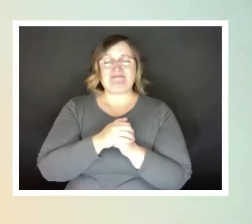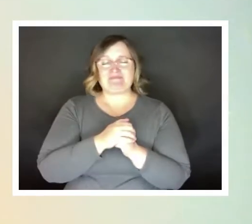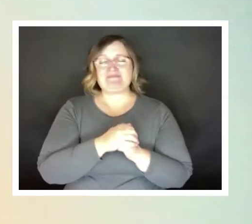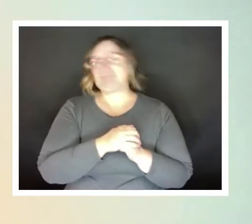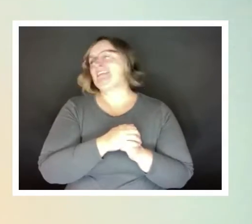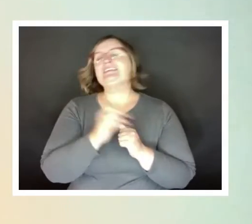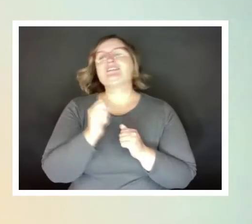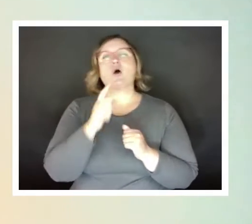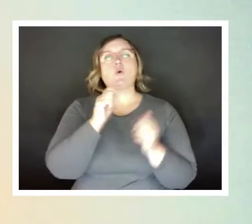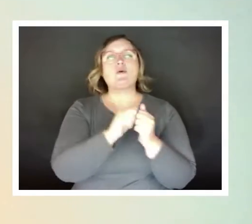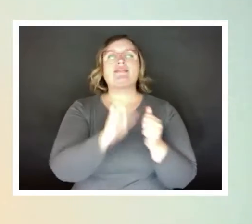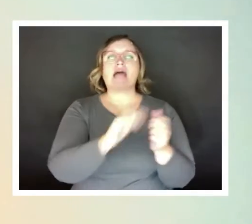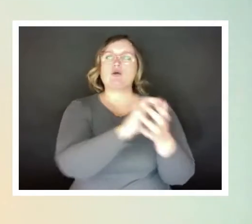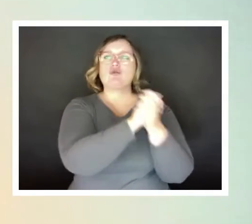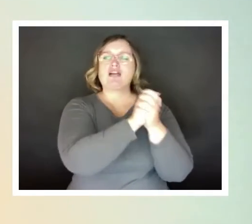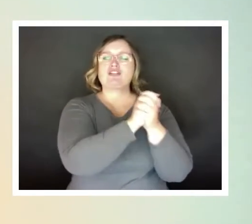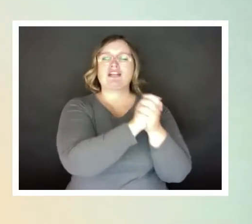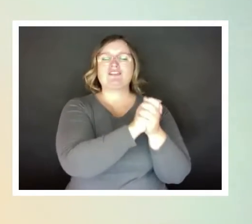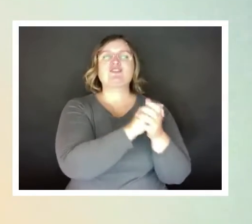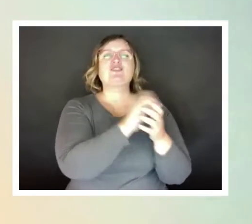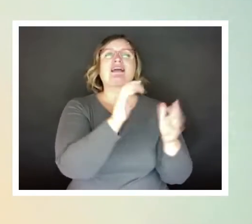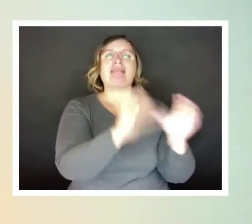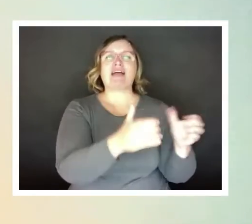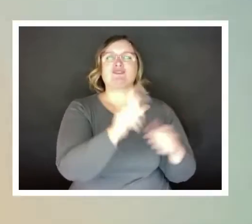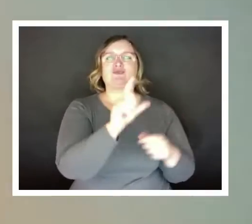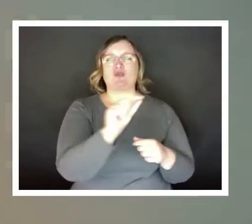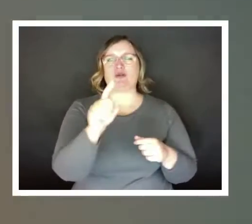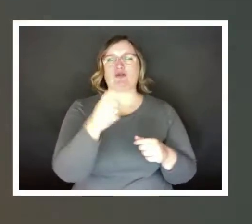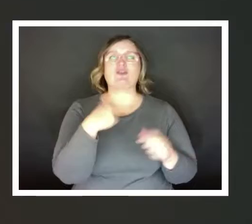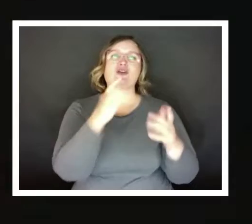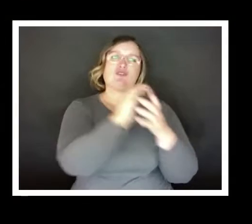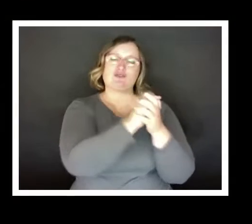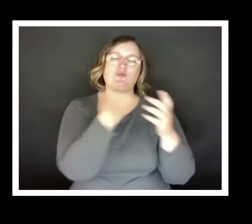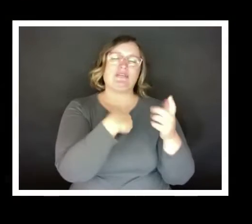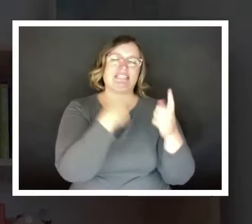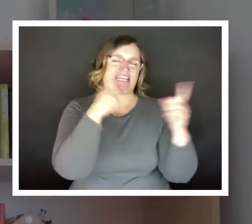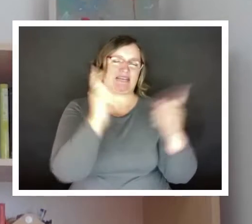2021, congratulations, we did it.